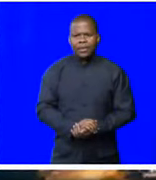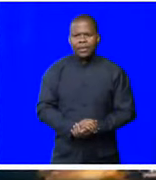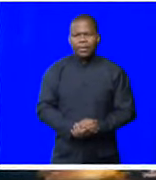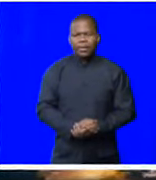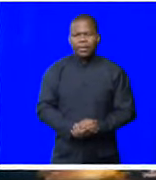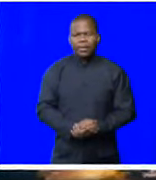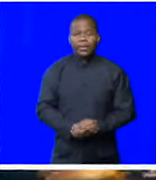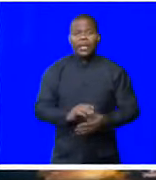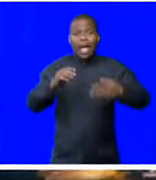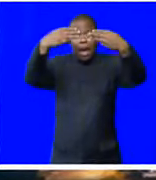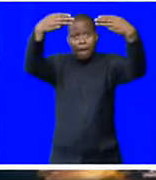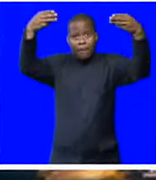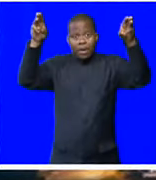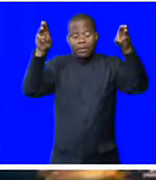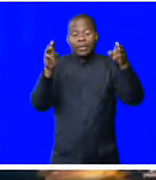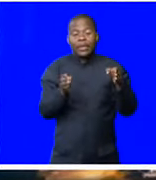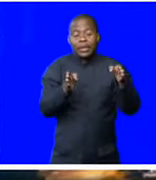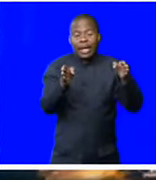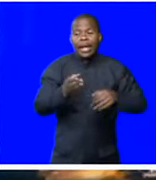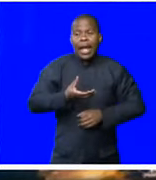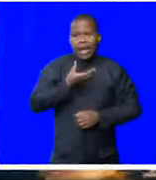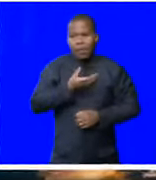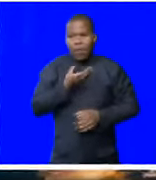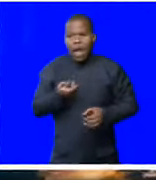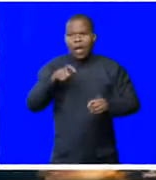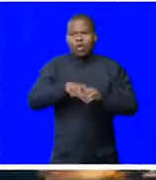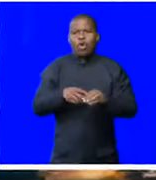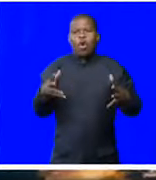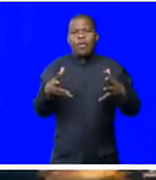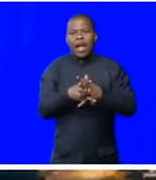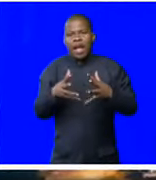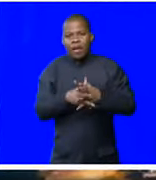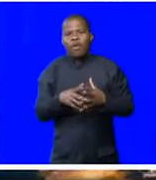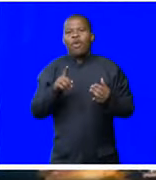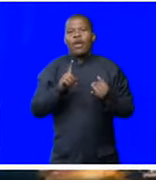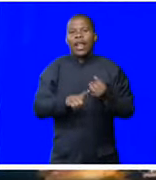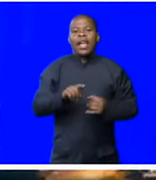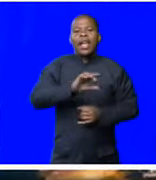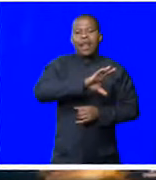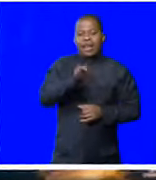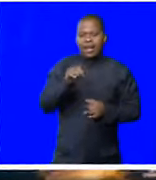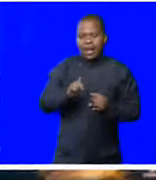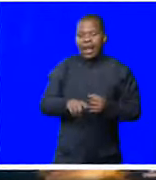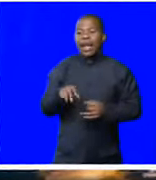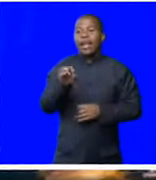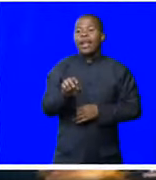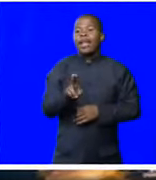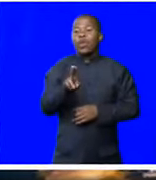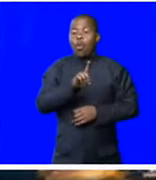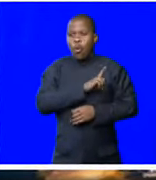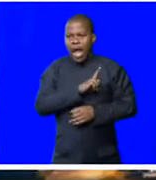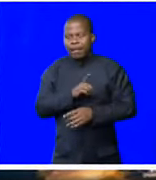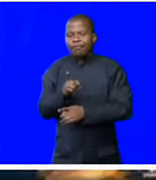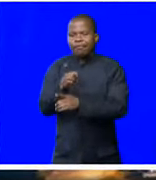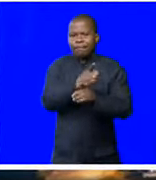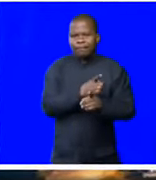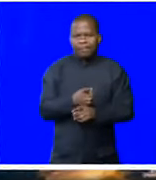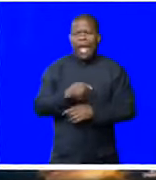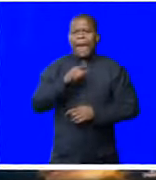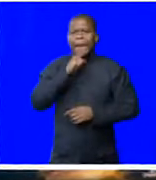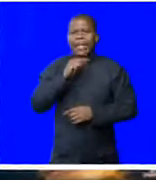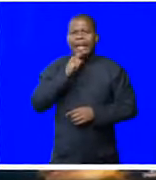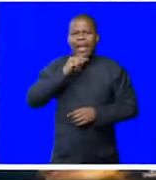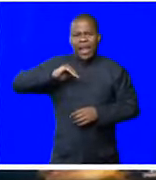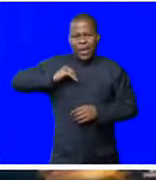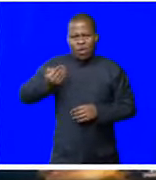Senators are holding deliberations with the Secretariat from the Southern African Development Community and other organizations with the intention of combating the